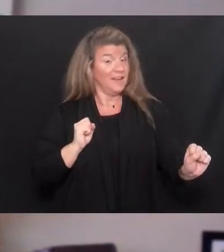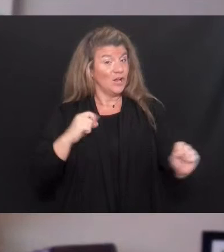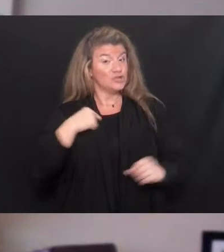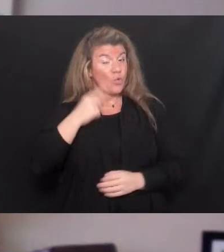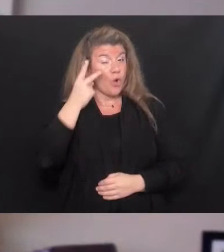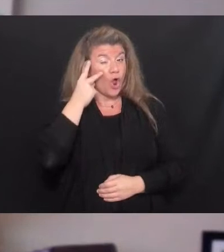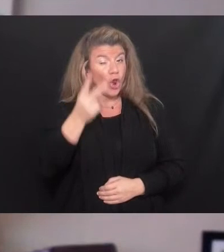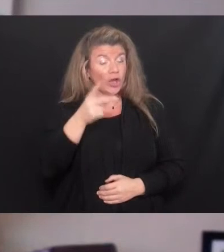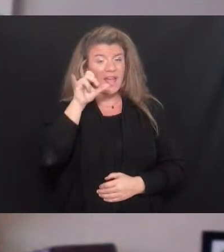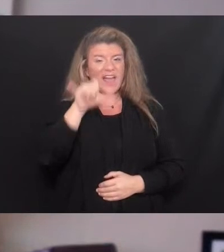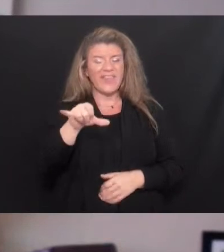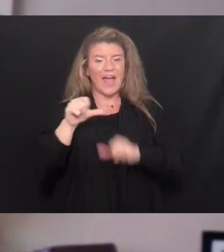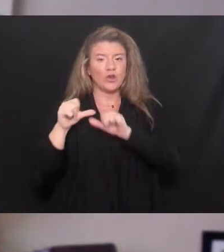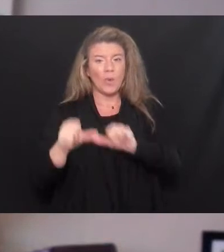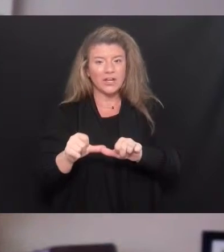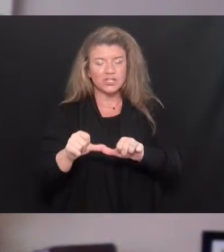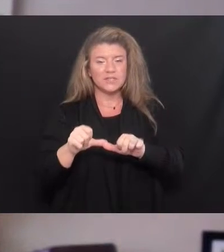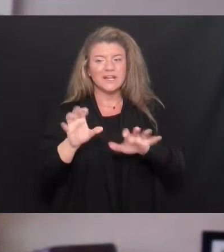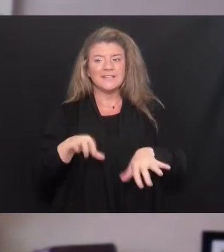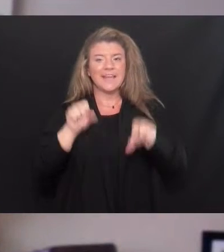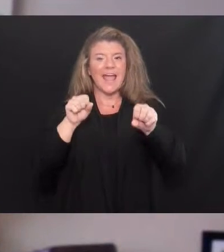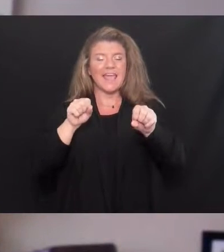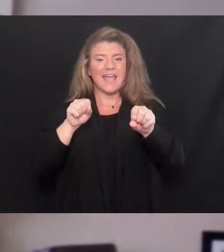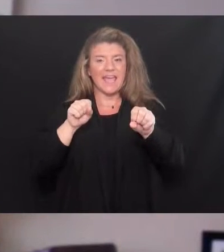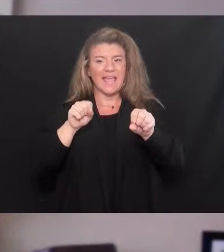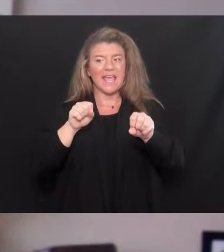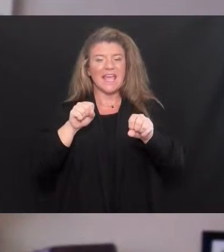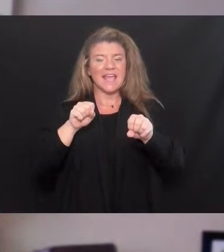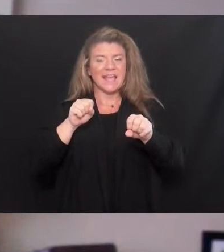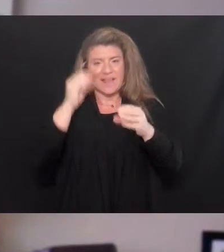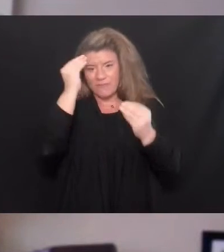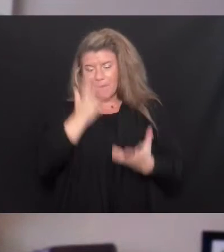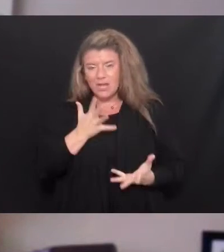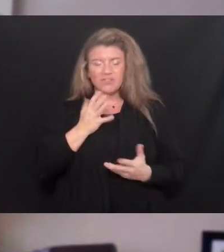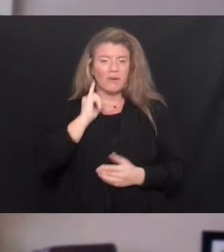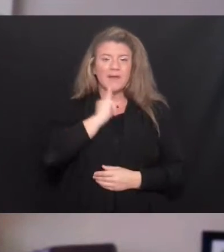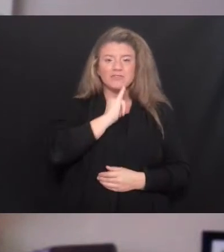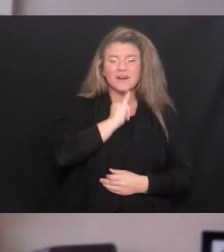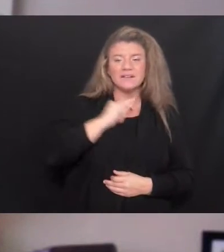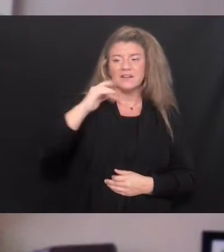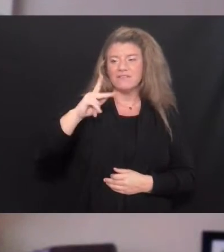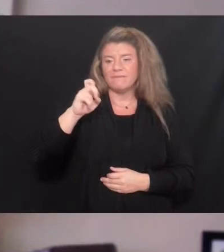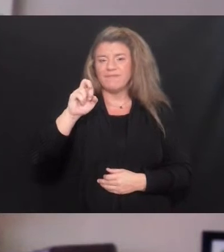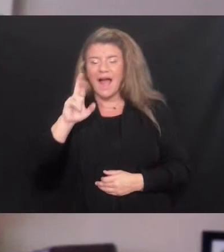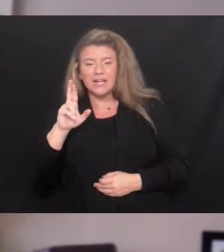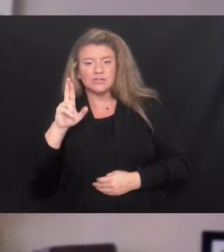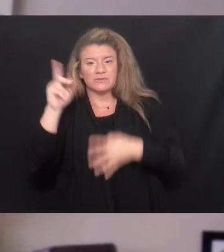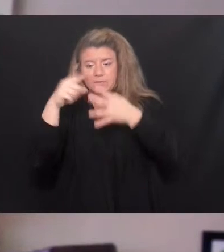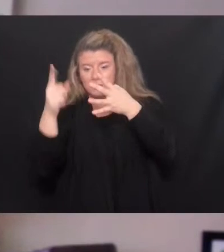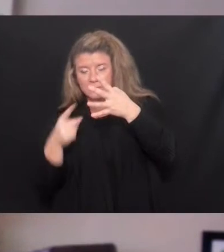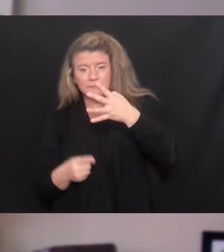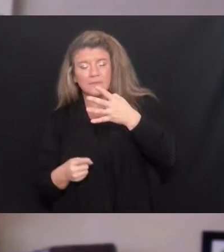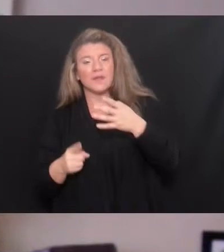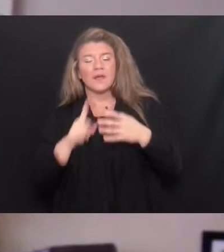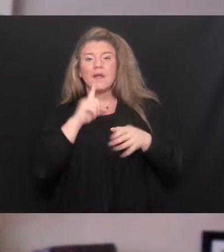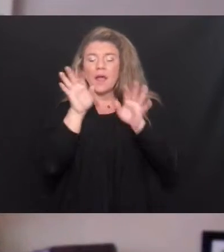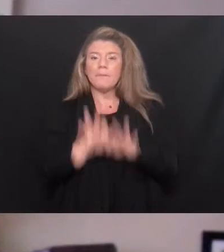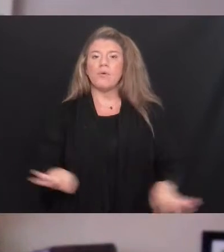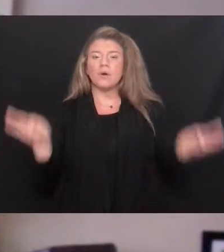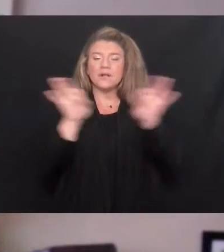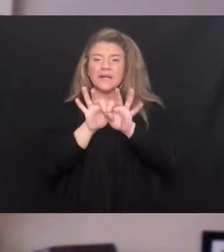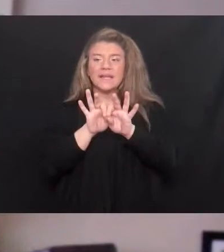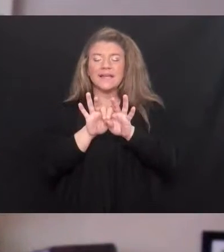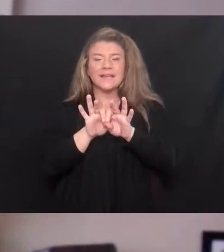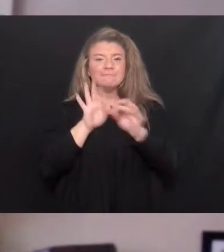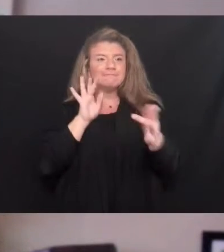that duration, taking input from Israel, from Pfizer, but certainly, importantly, getting to